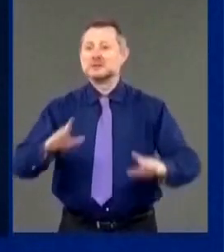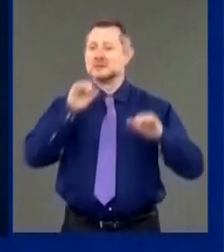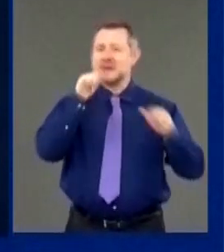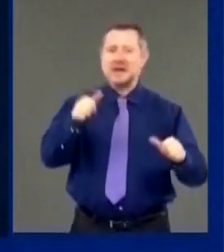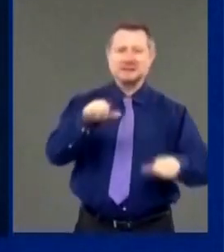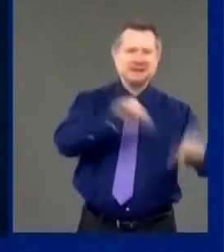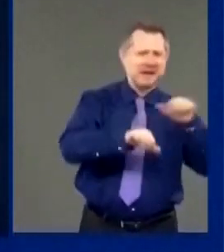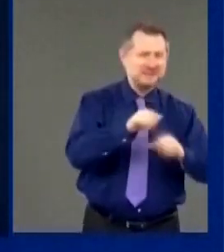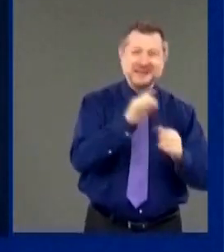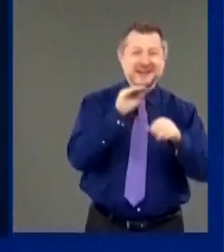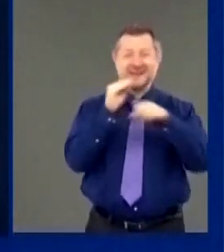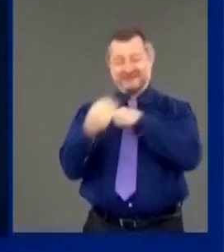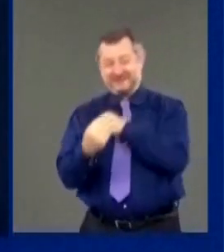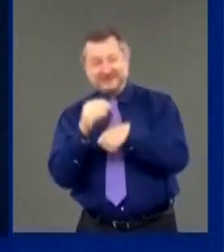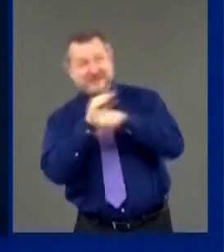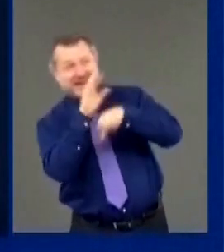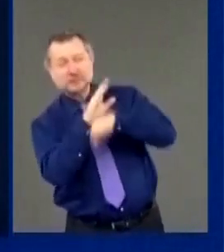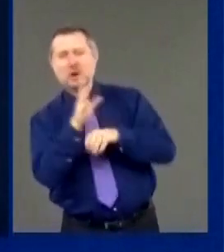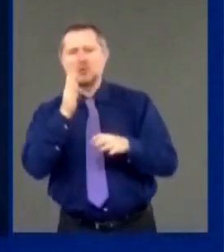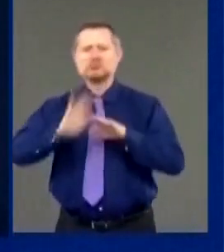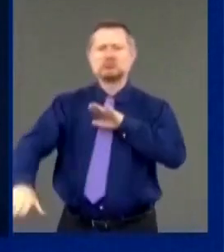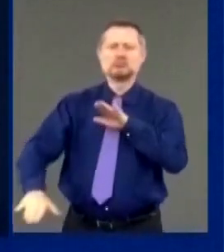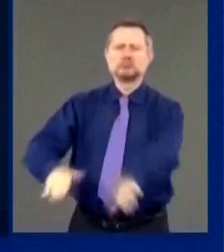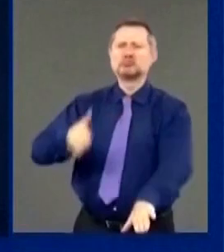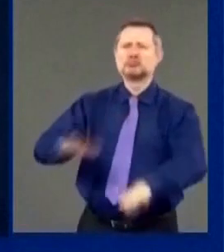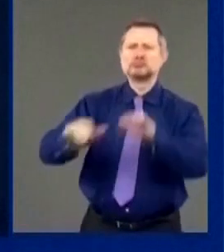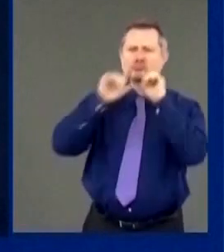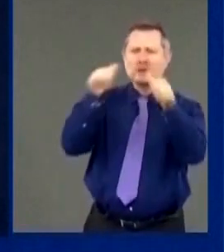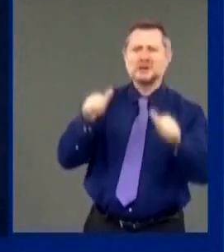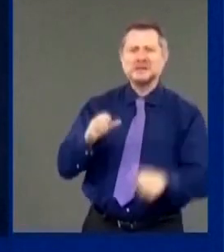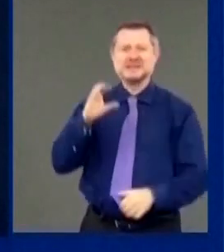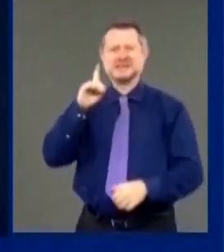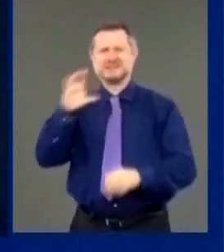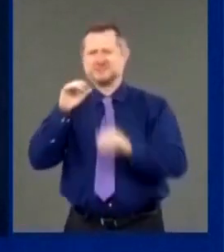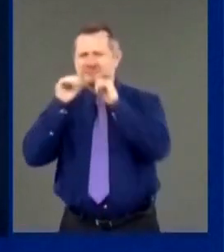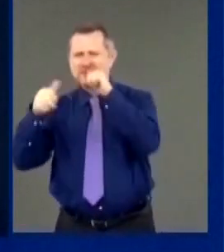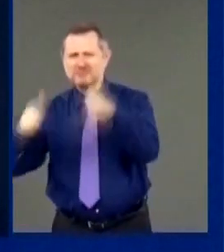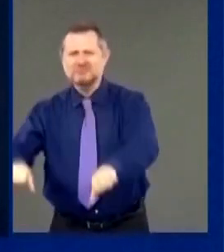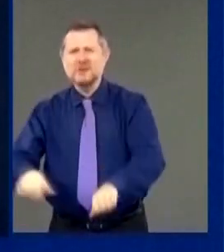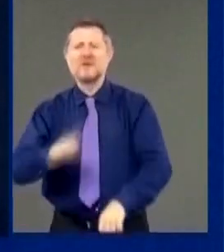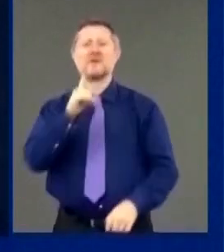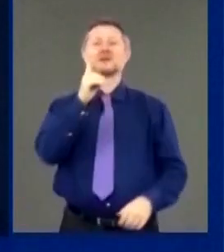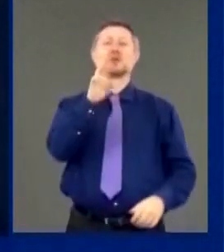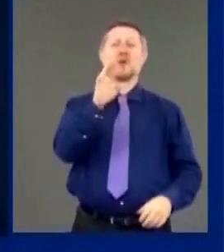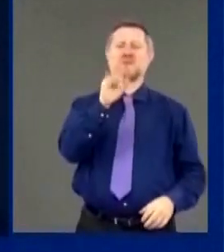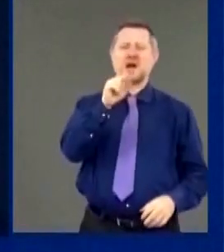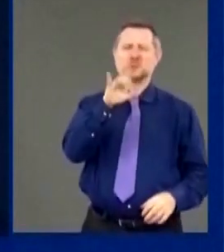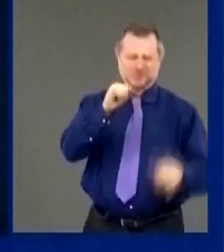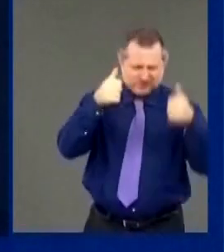advisors, denied the CDC, denied Dr. Fauci, denied them all.